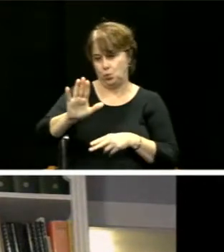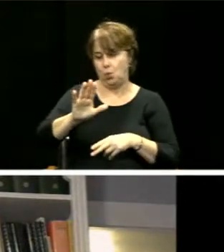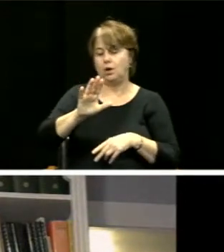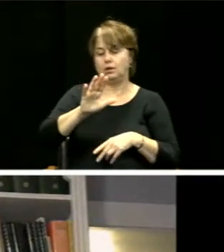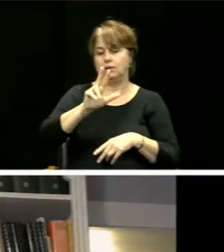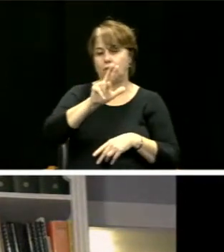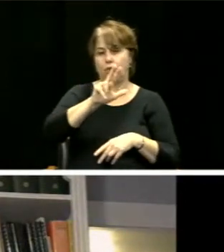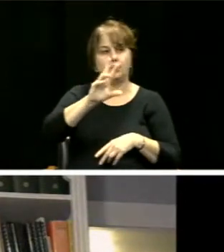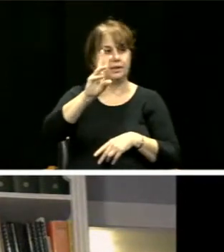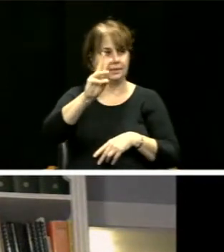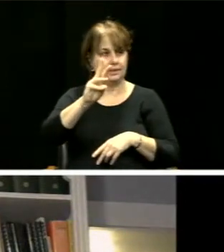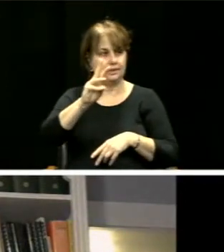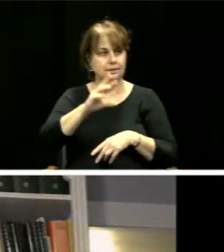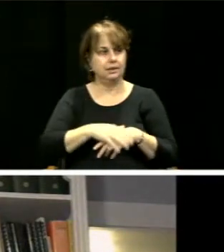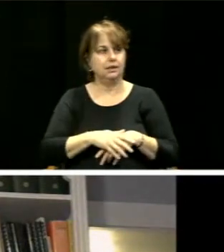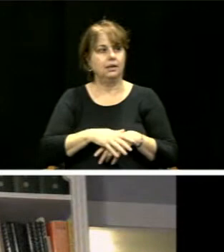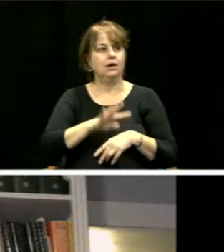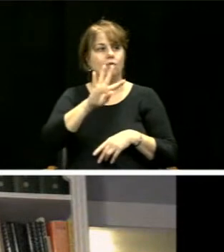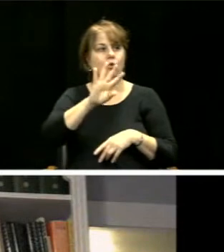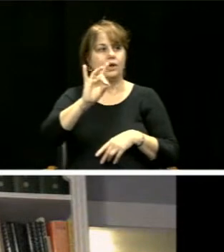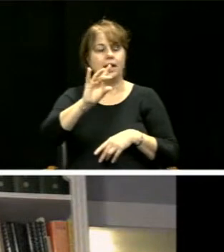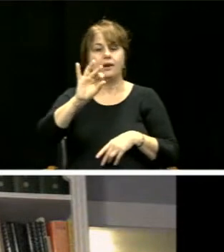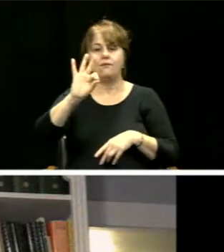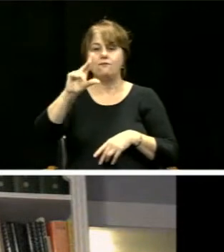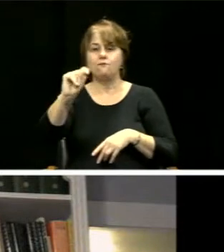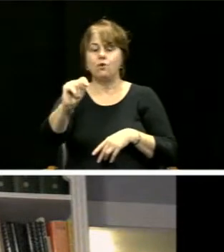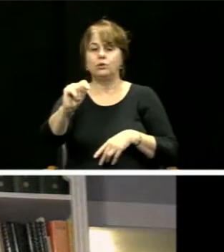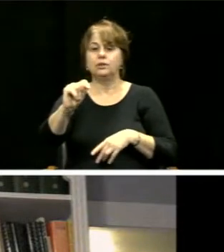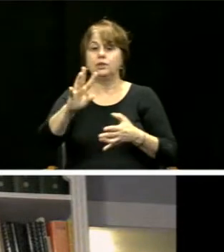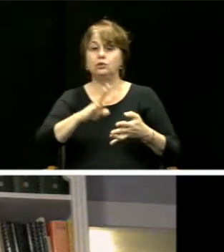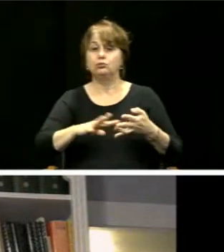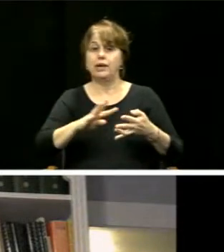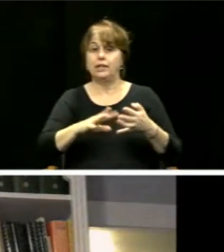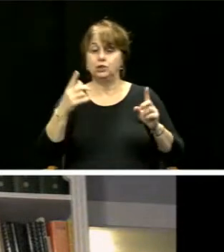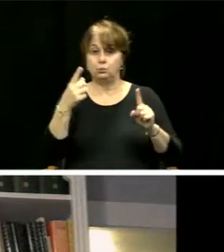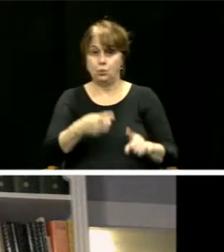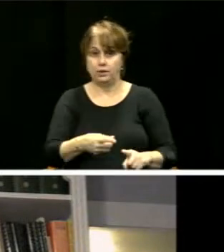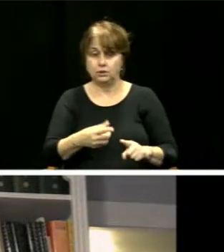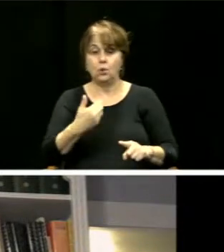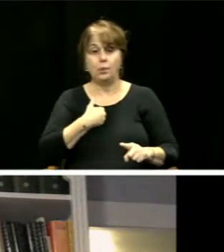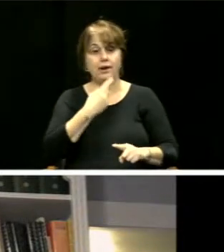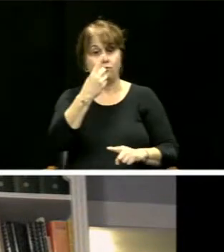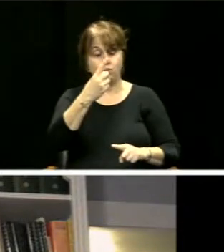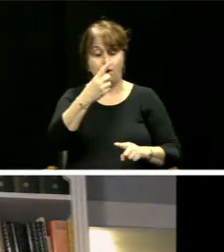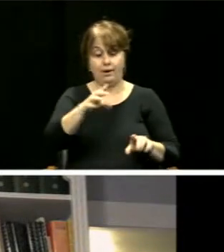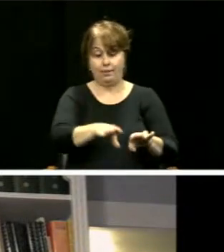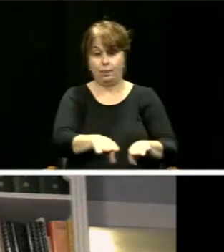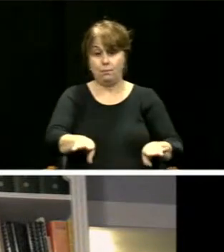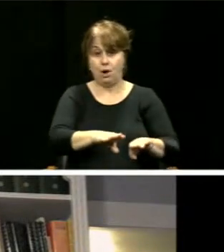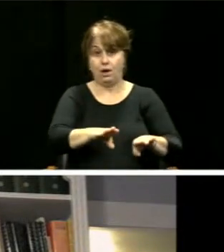36, 42, 48 foot drainage points? We have one at the bottom of a hill